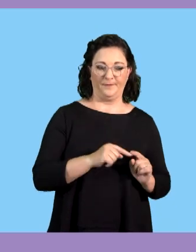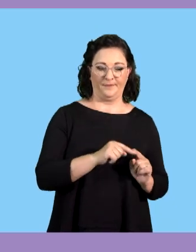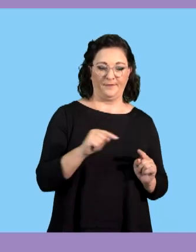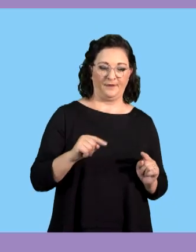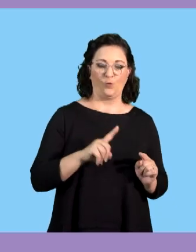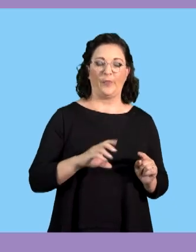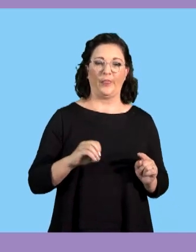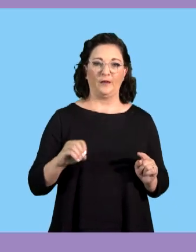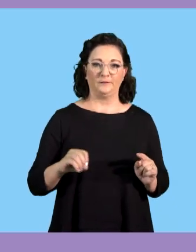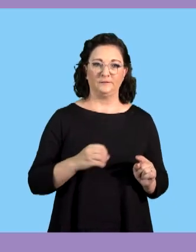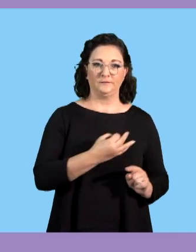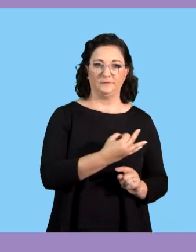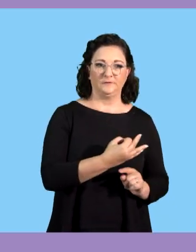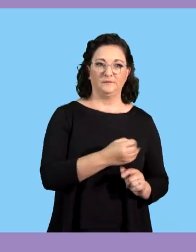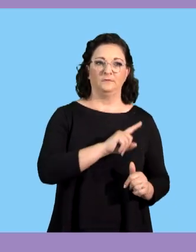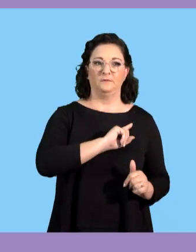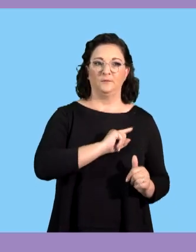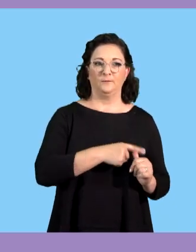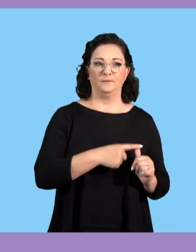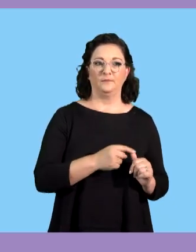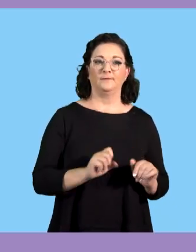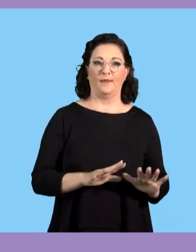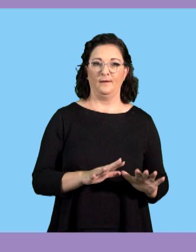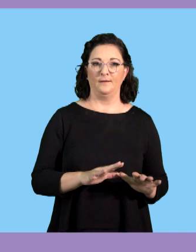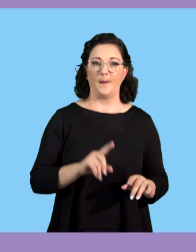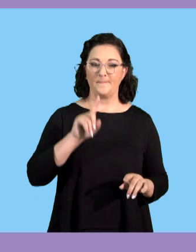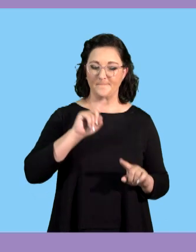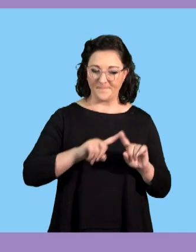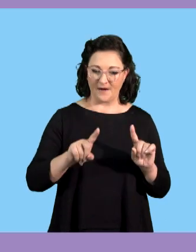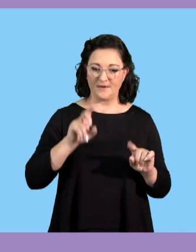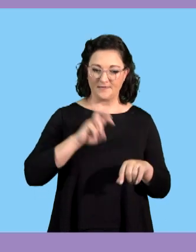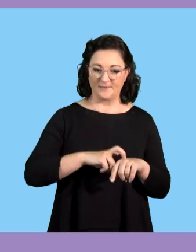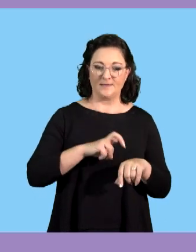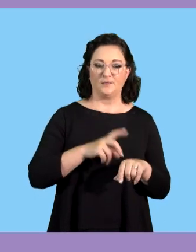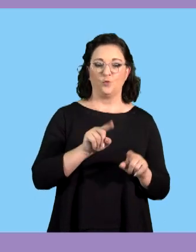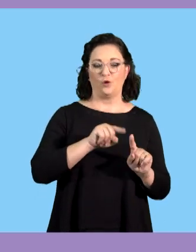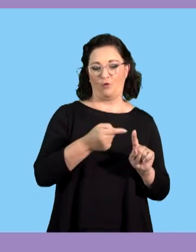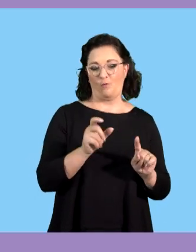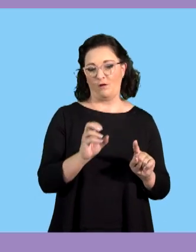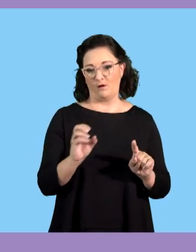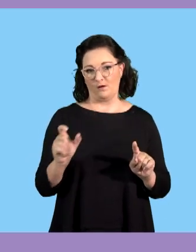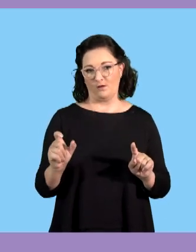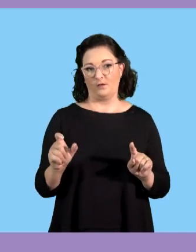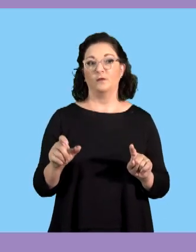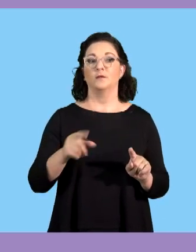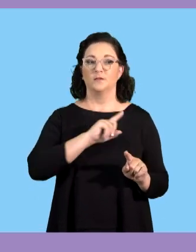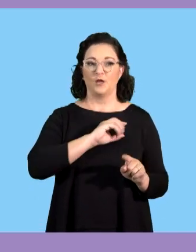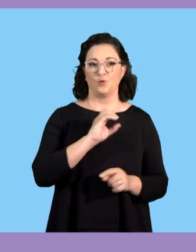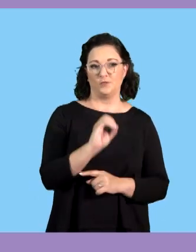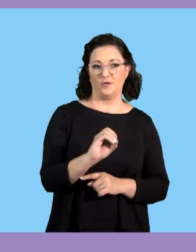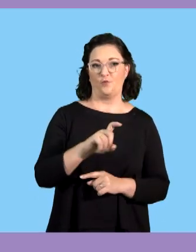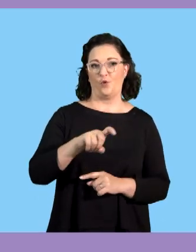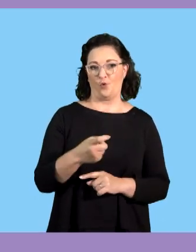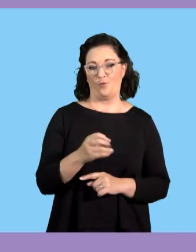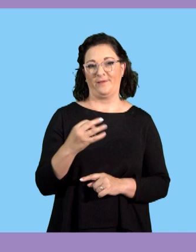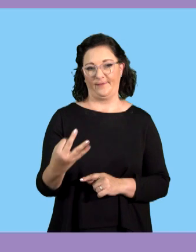10, and your final answer must be a decimal. So you have 3 tens here. Your answer is